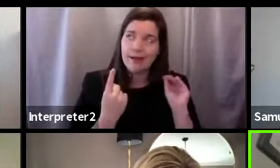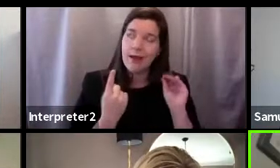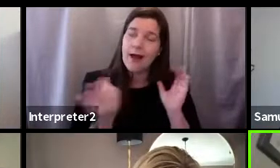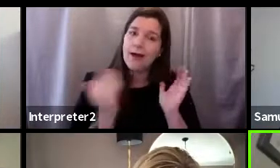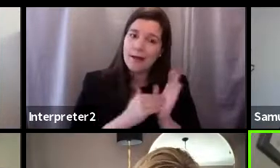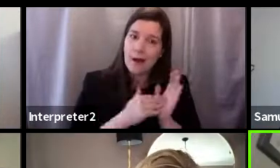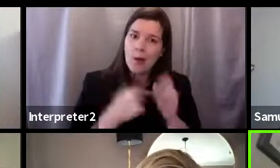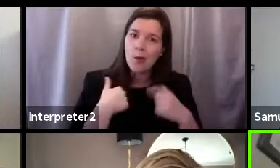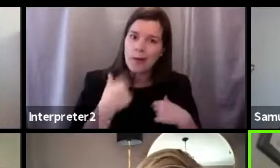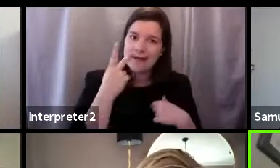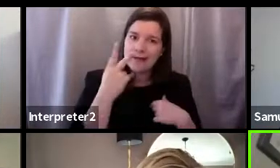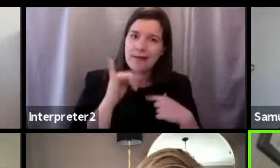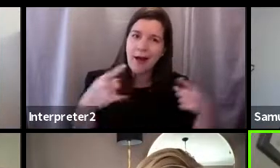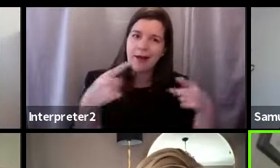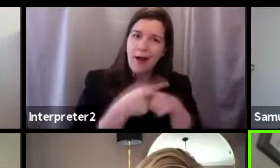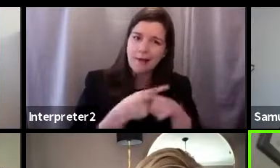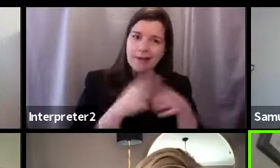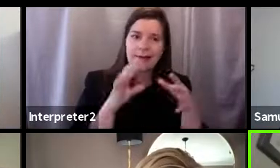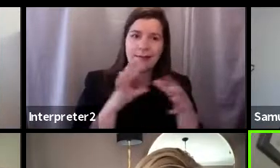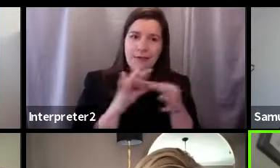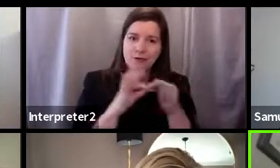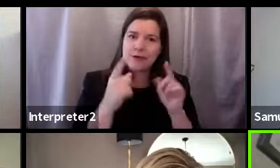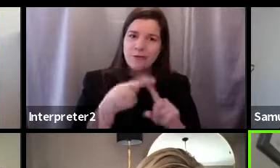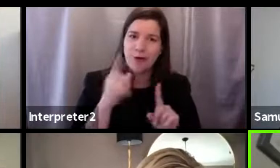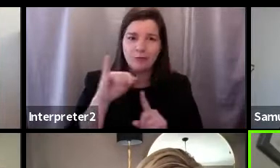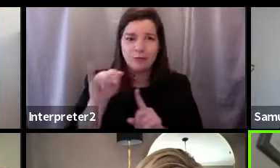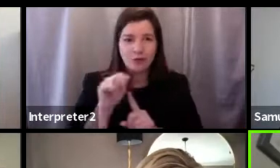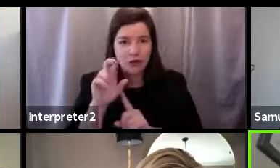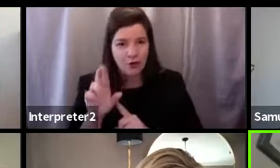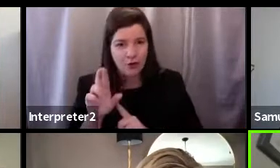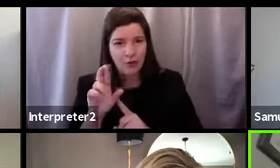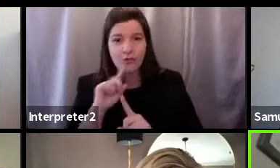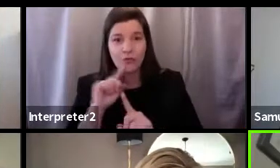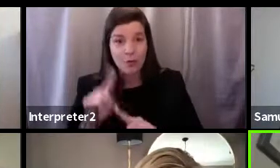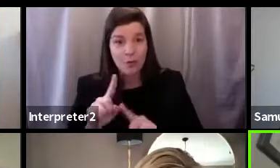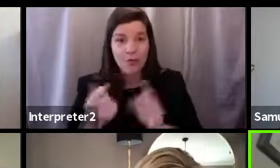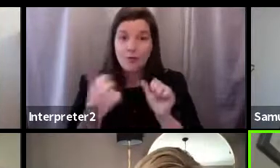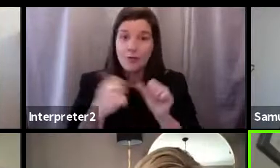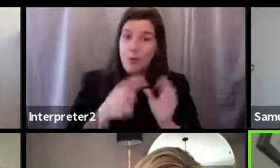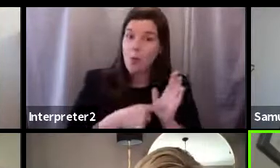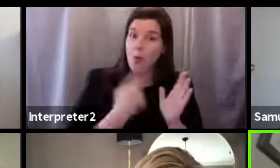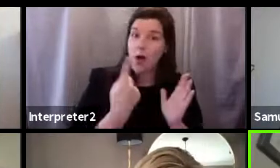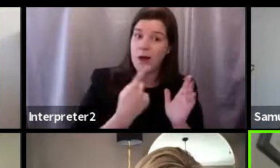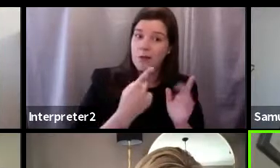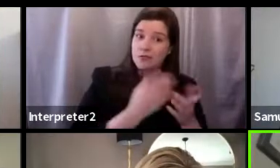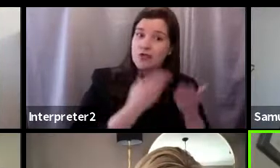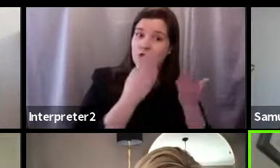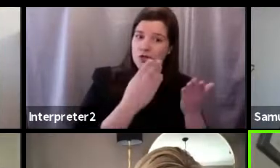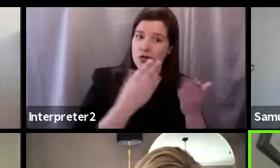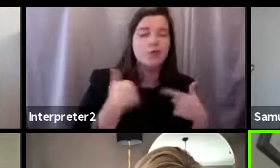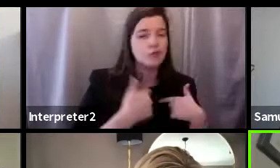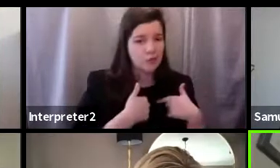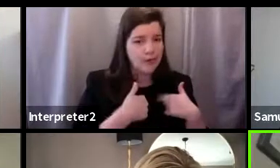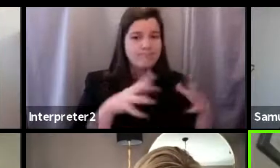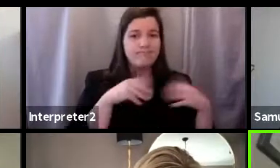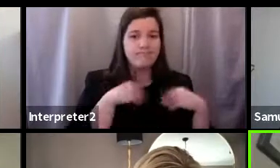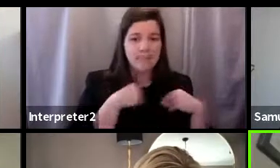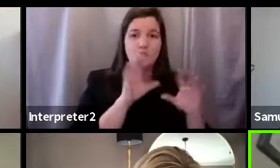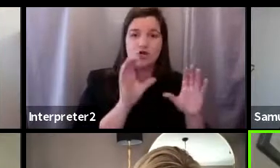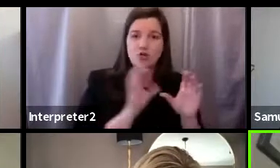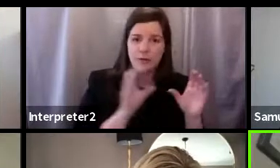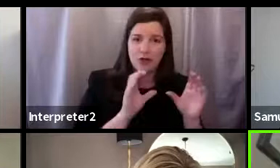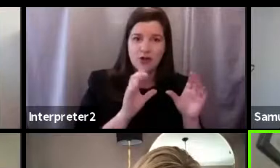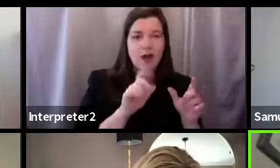mixed messages in the JCR reports. One, there was a suggestion that we do enter certification, and then there